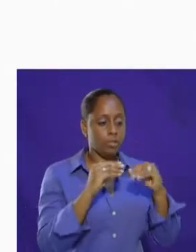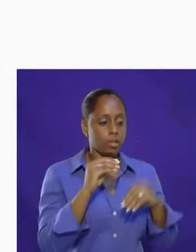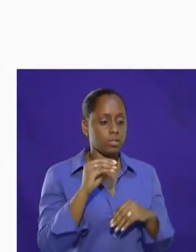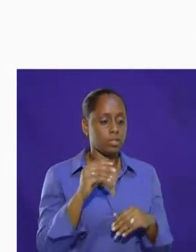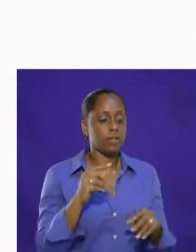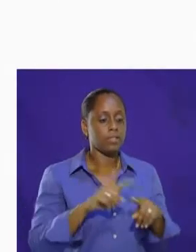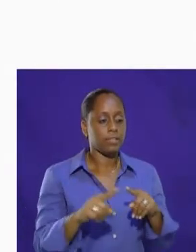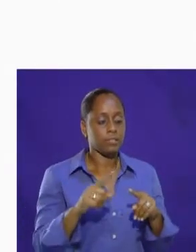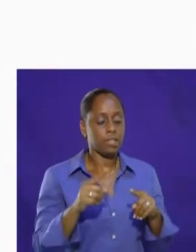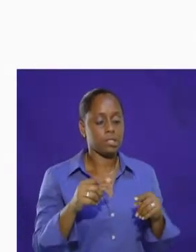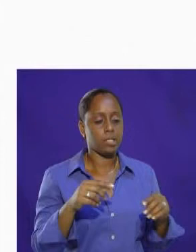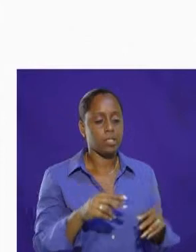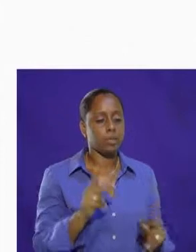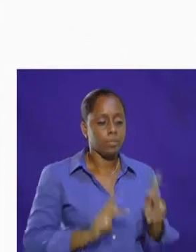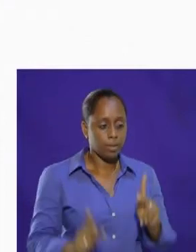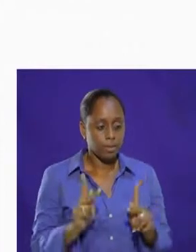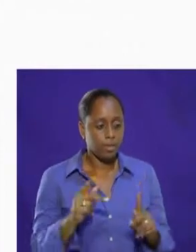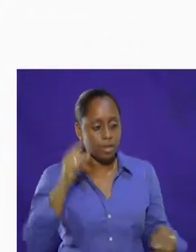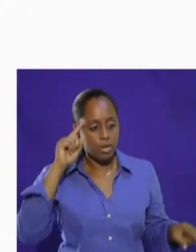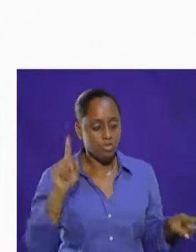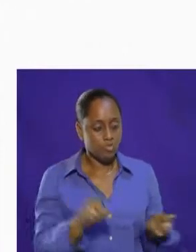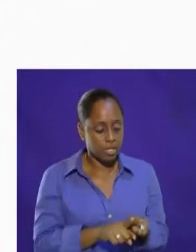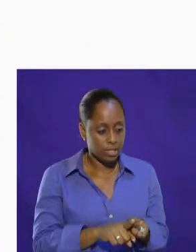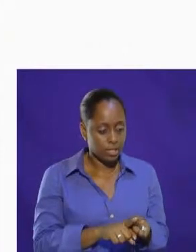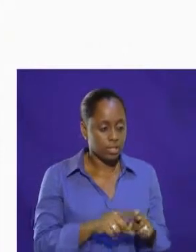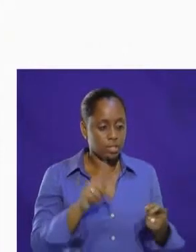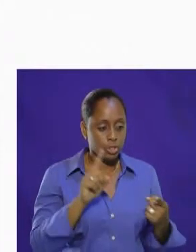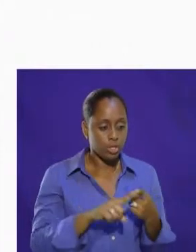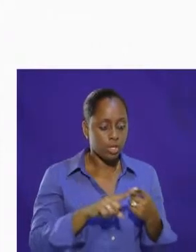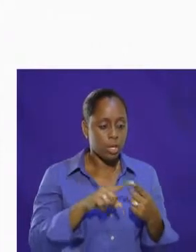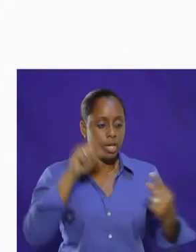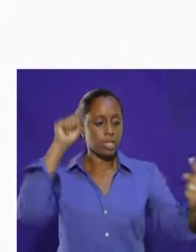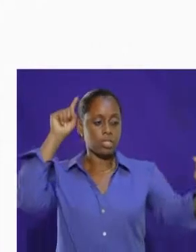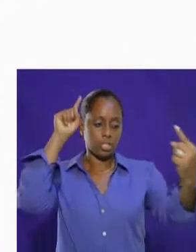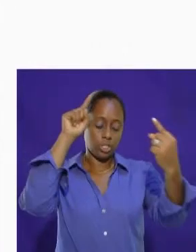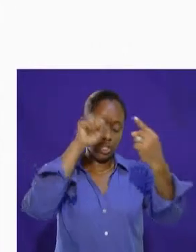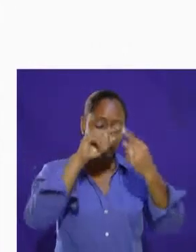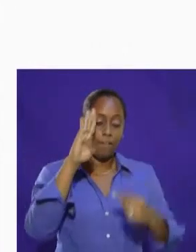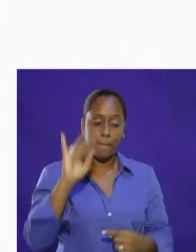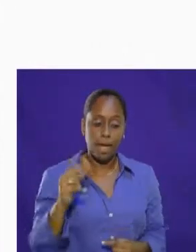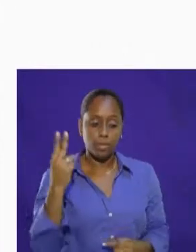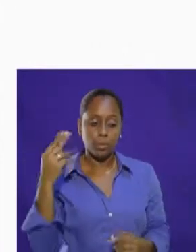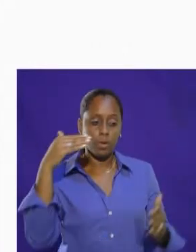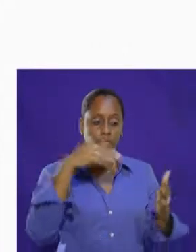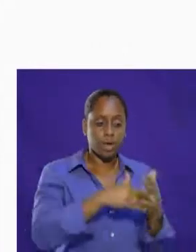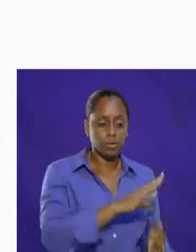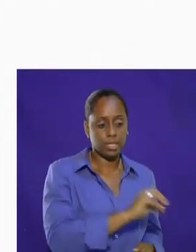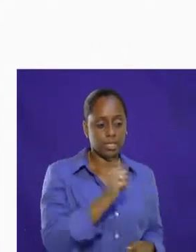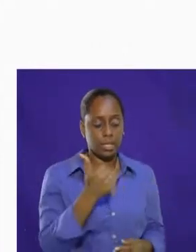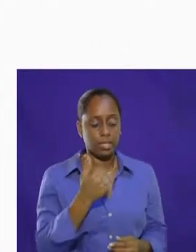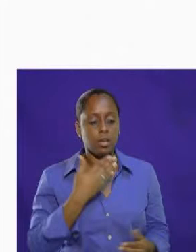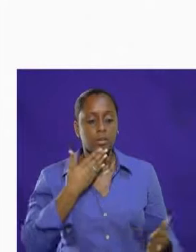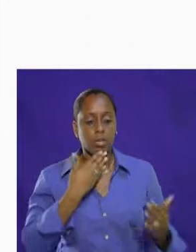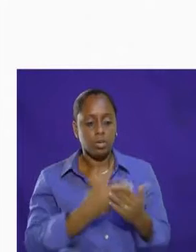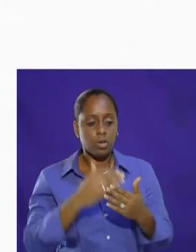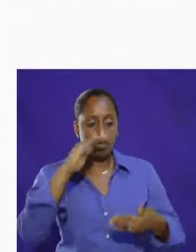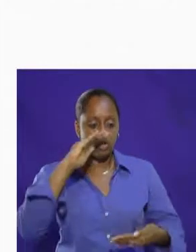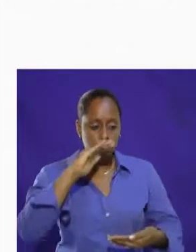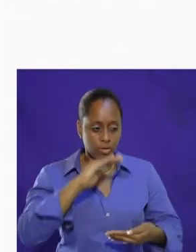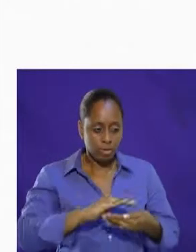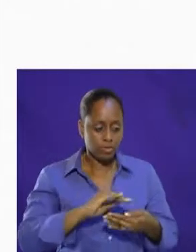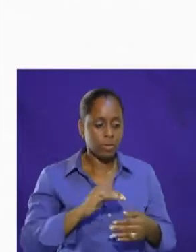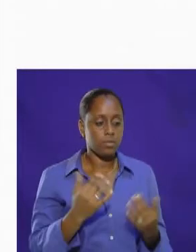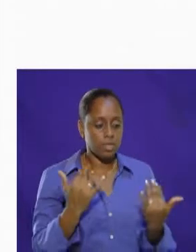of the Parties to the Convention agreed to achieve by 2010 a significant reduction of the current rate